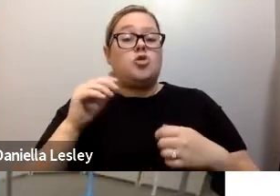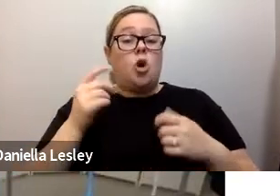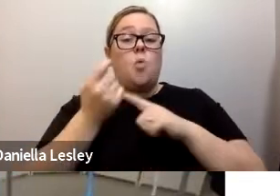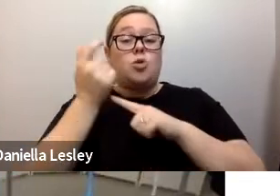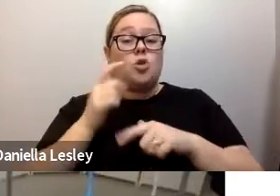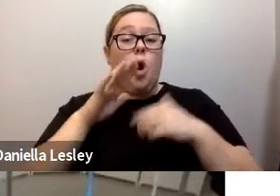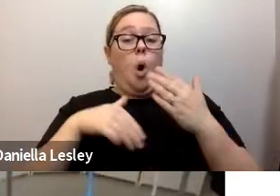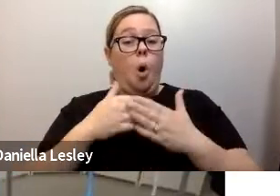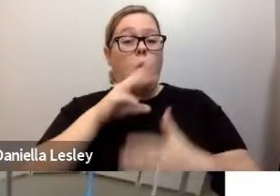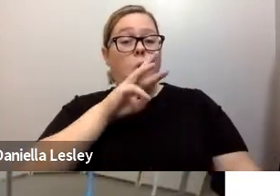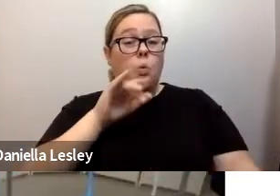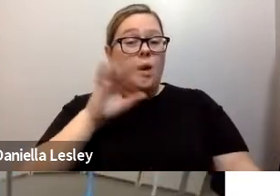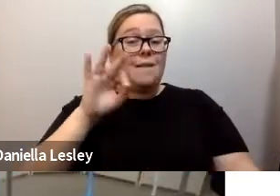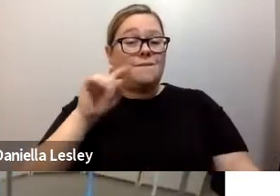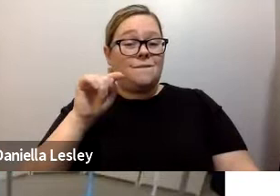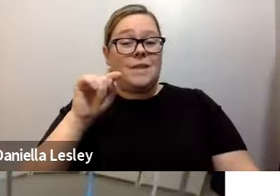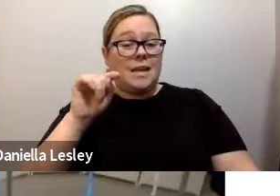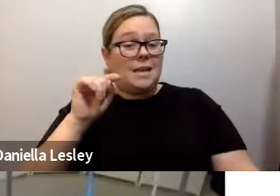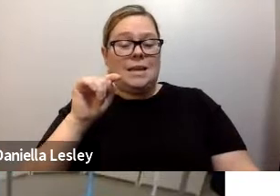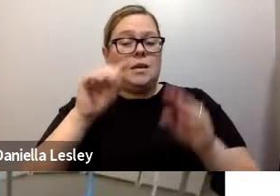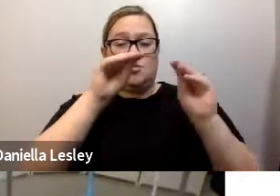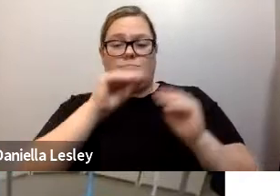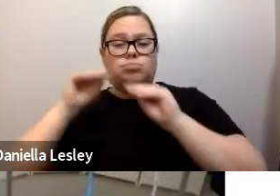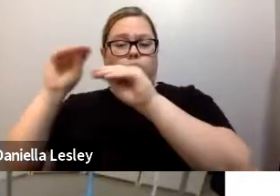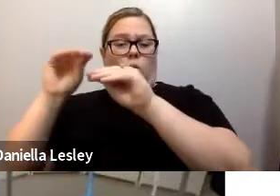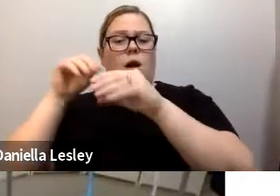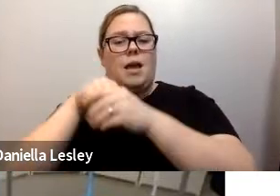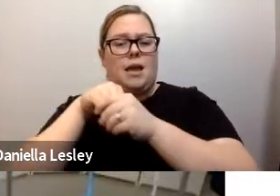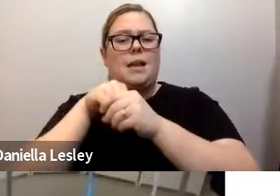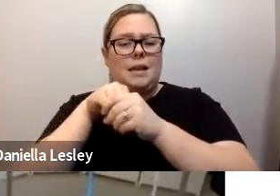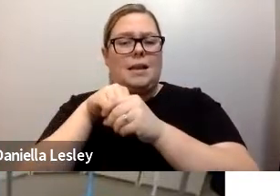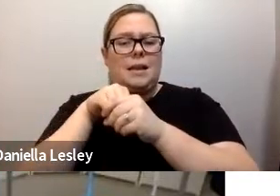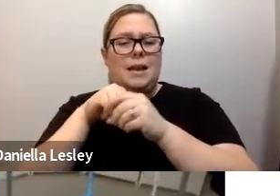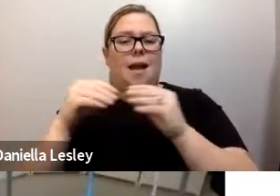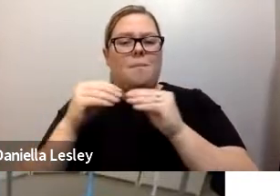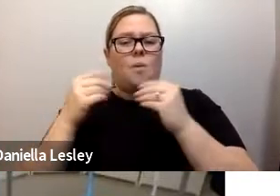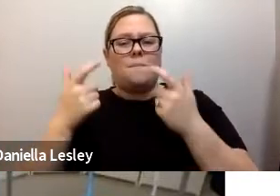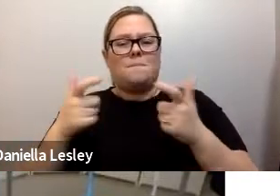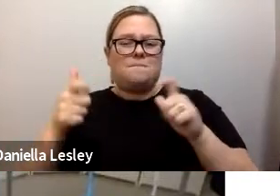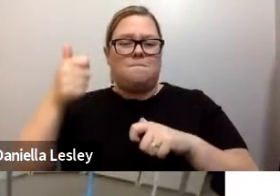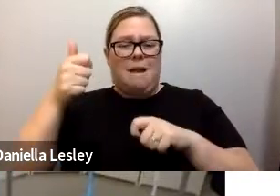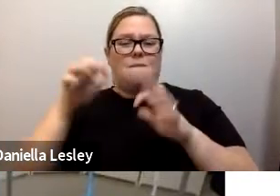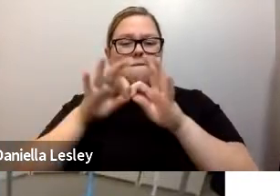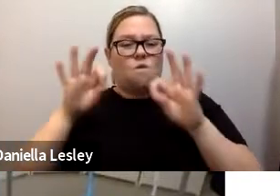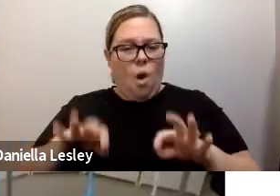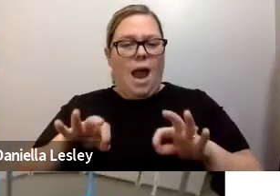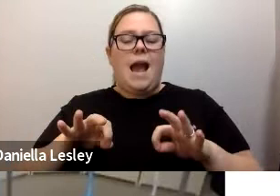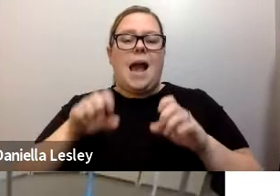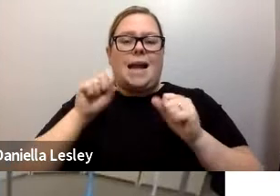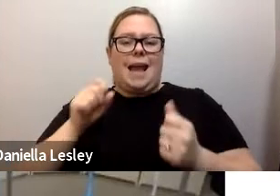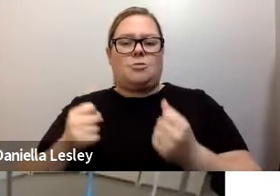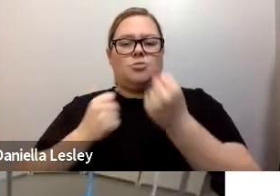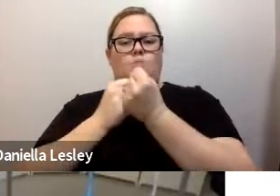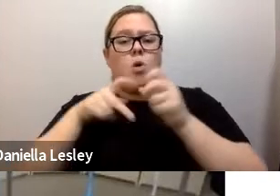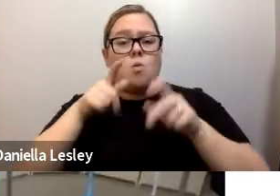Fit board and we stuck them into a more robust frame, which could support people on wheelchairs of all